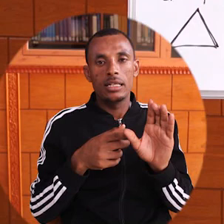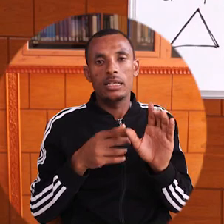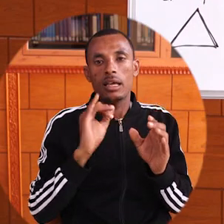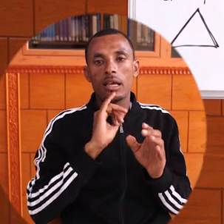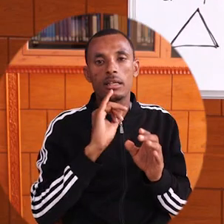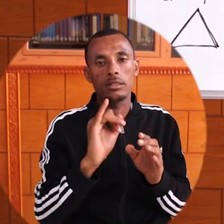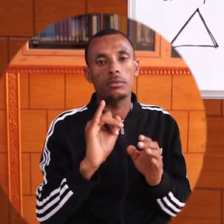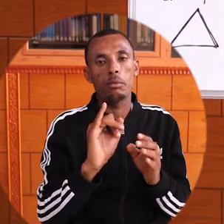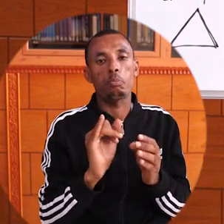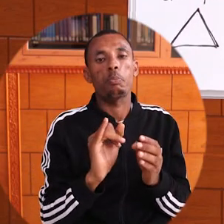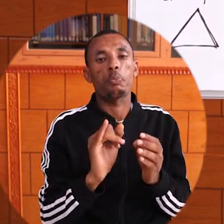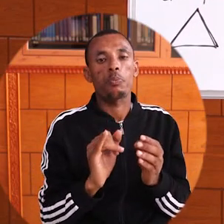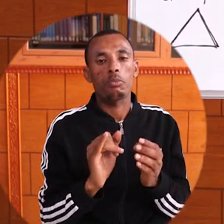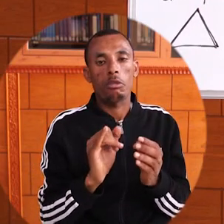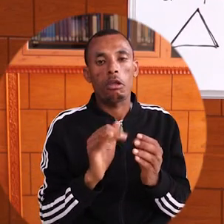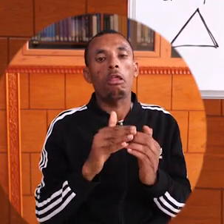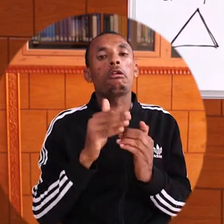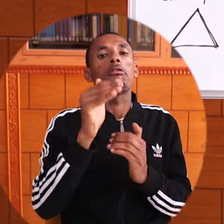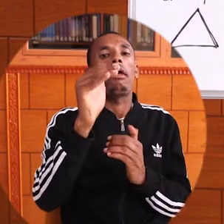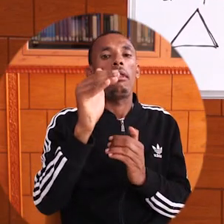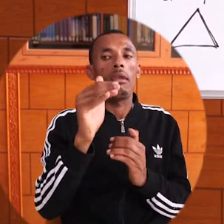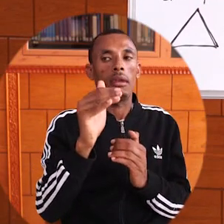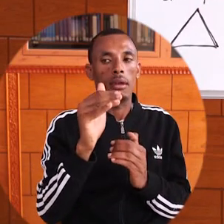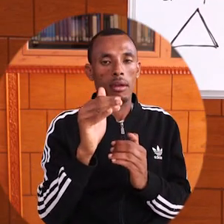interior angle is